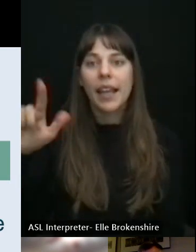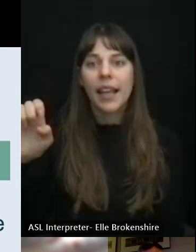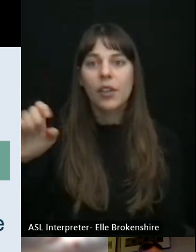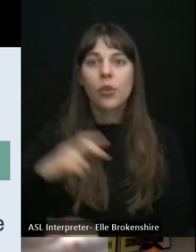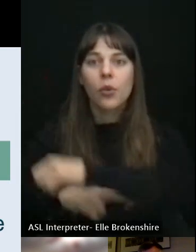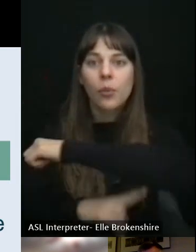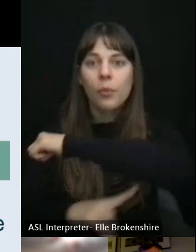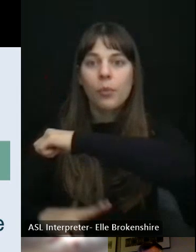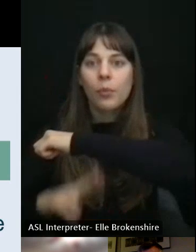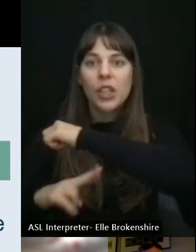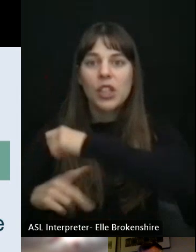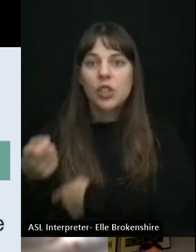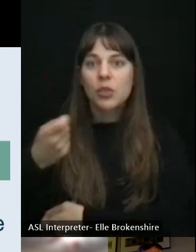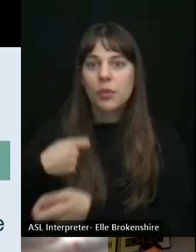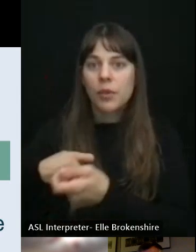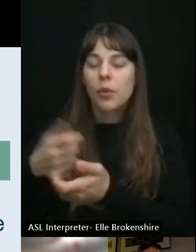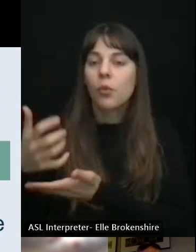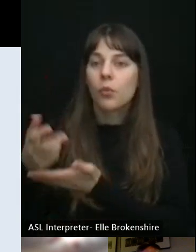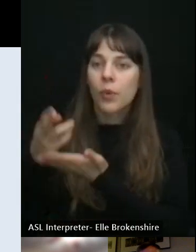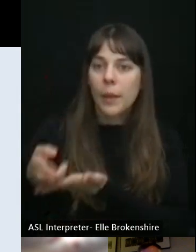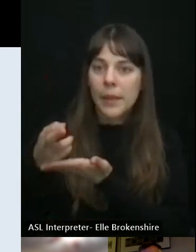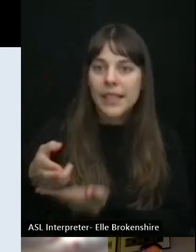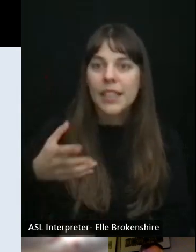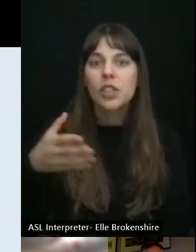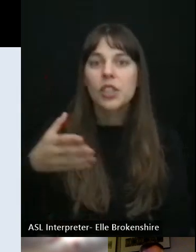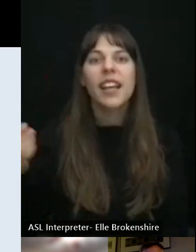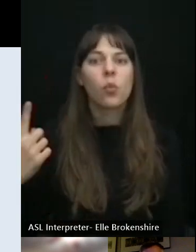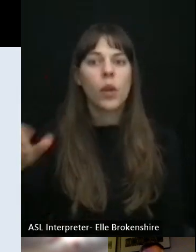improvement projects. Next slide, please.